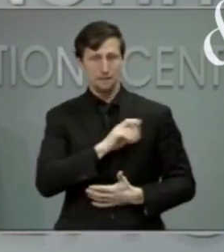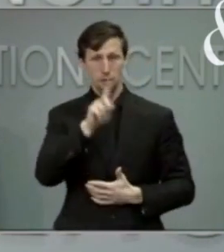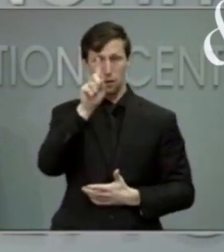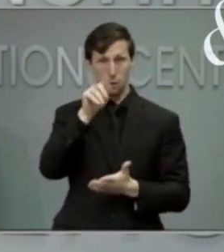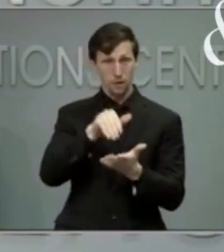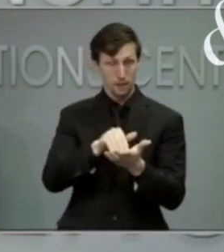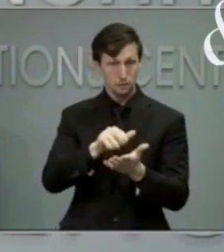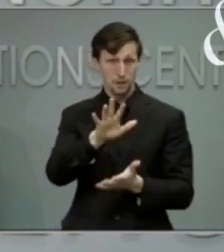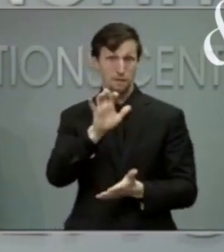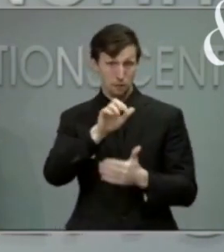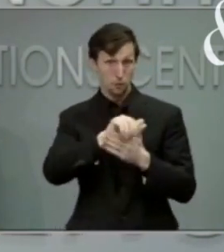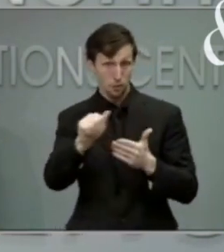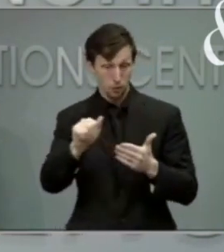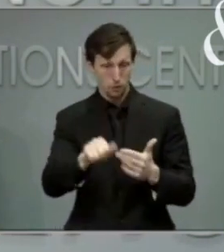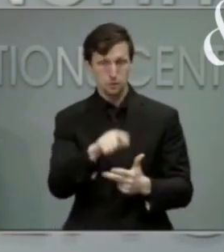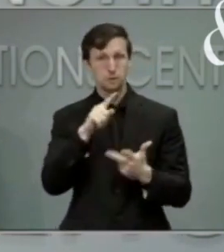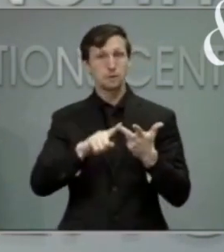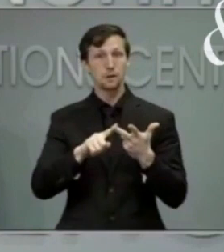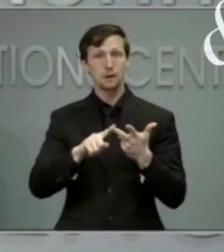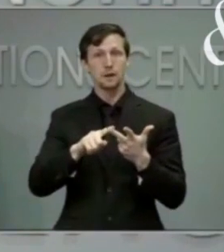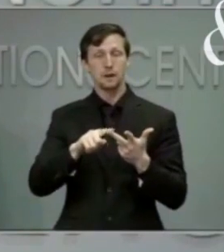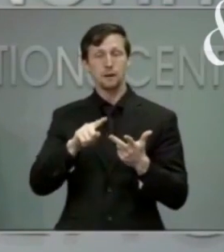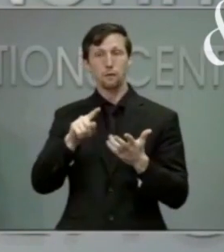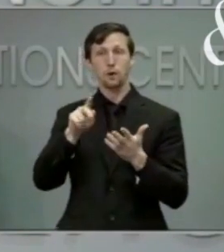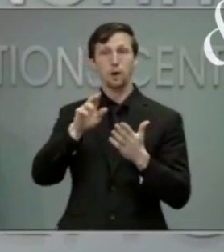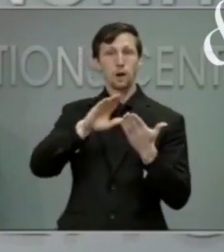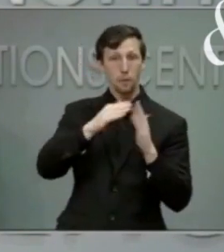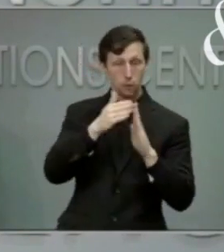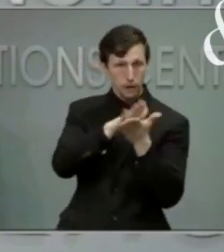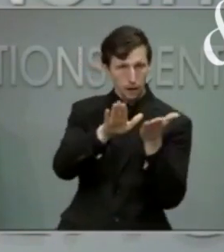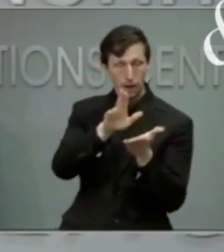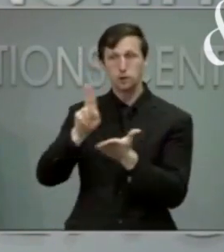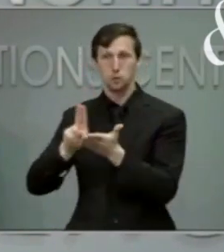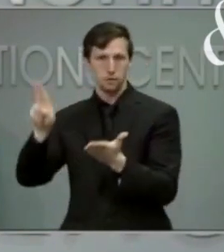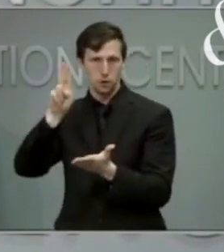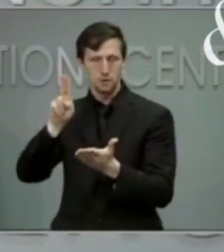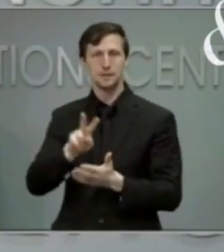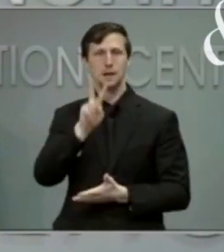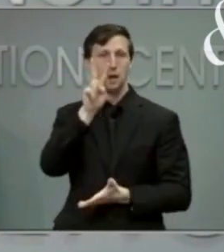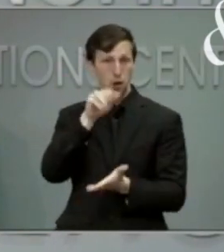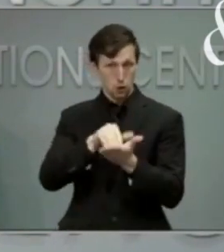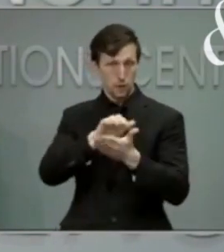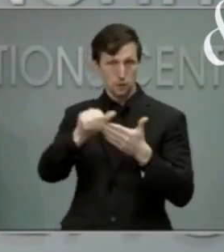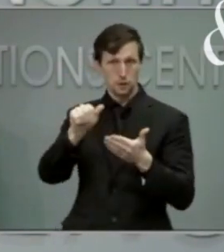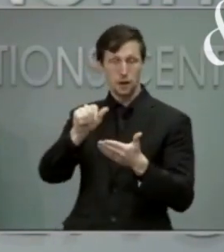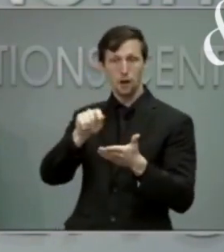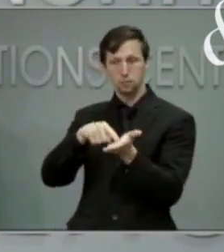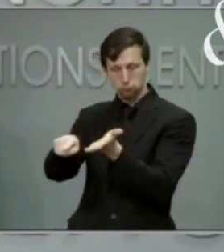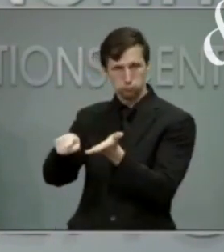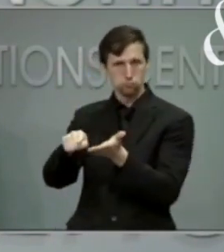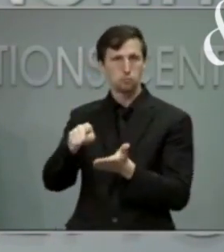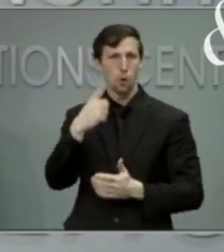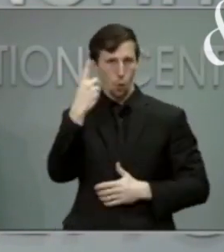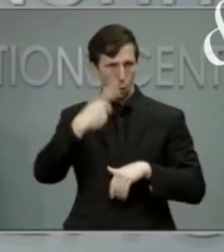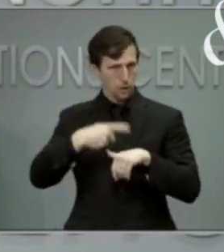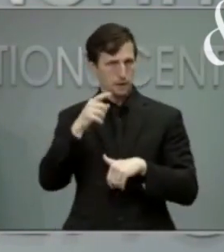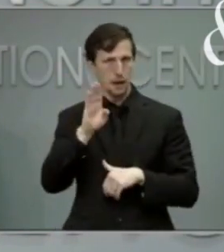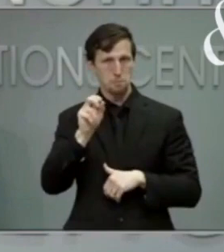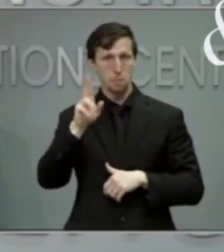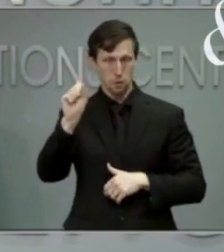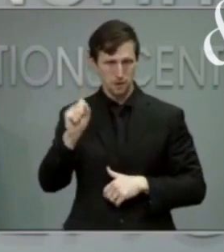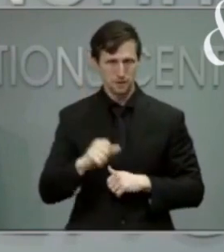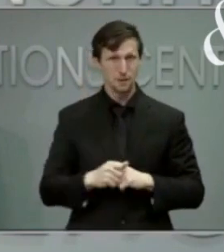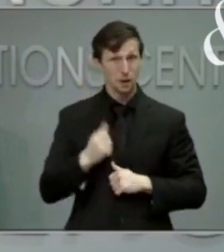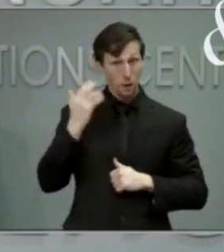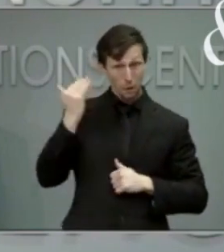public K-12 schools, and $2,000 for workers in our community colleges and universities. These are the only